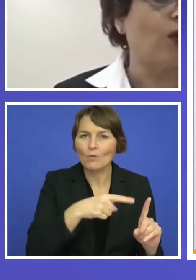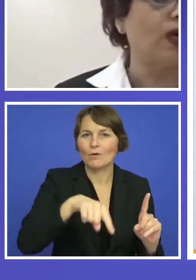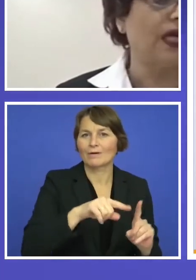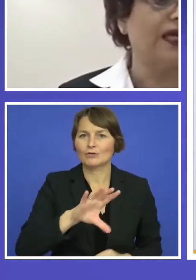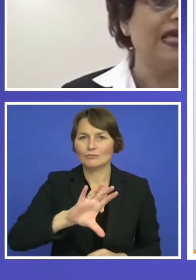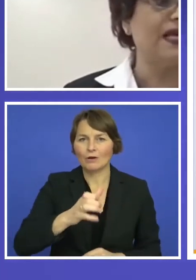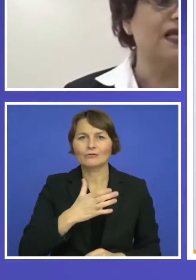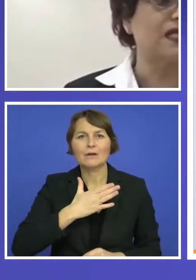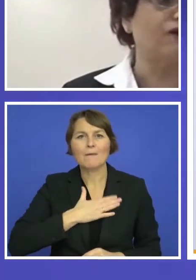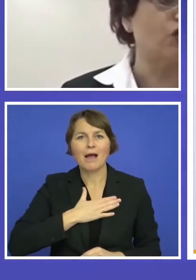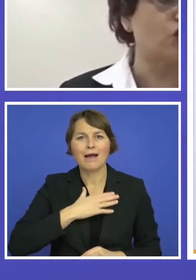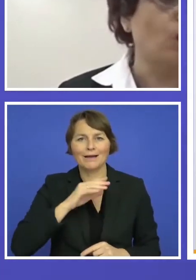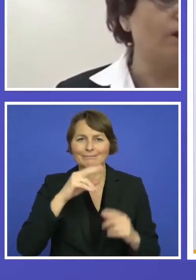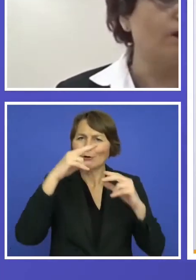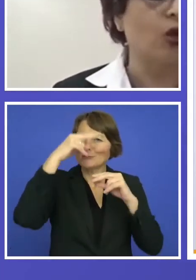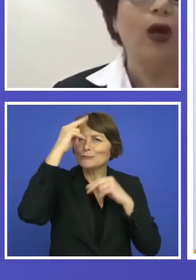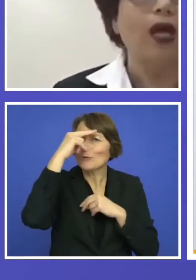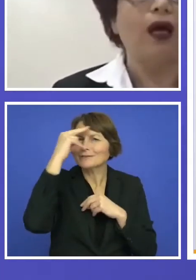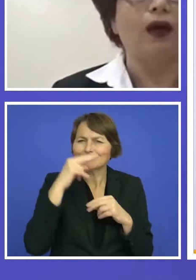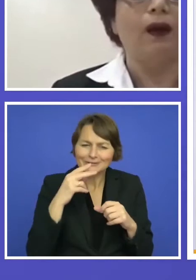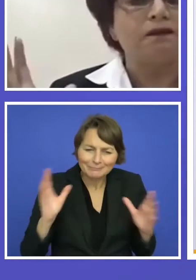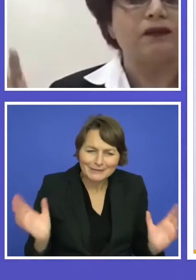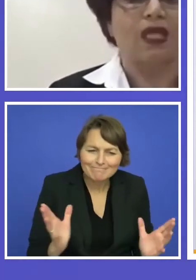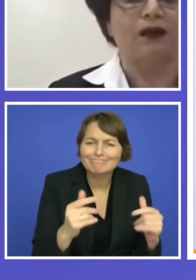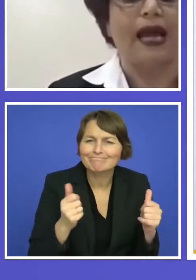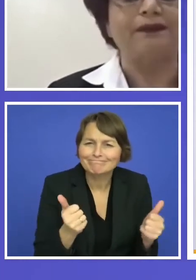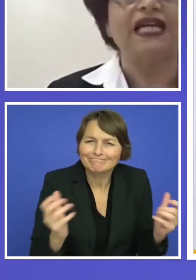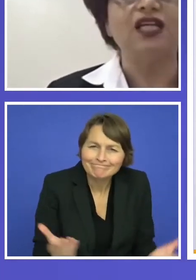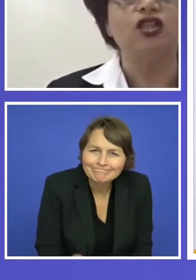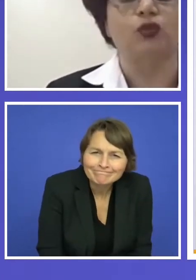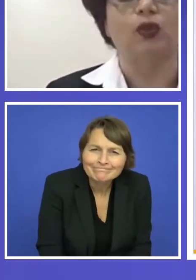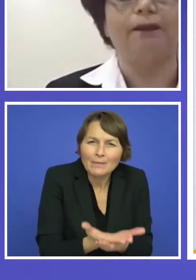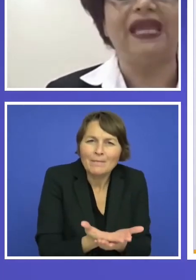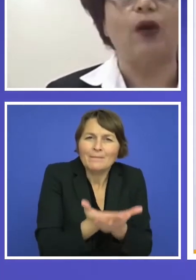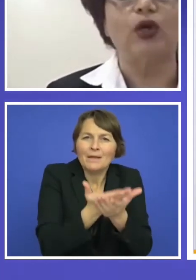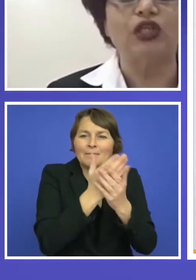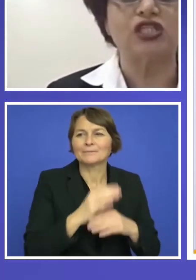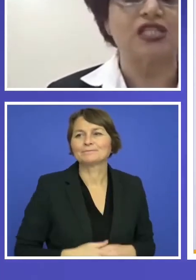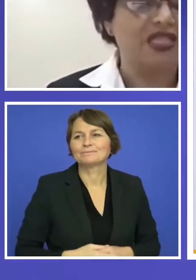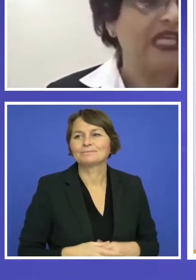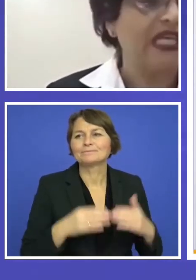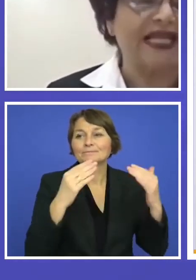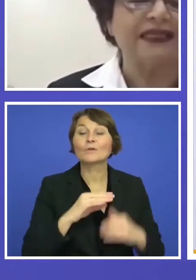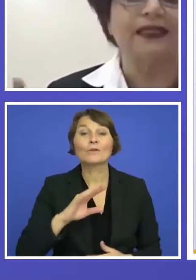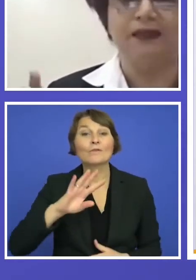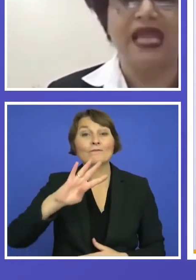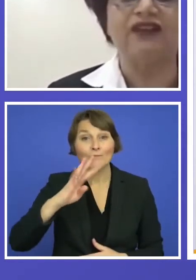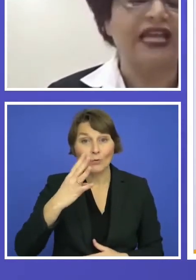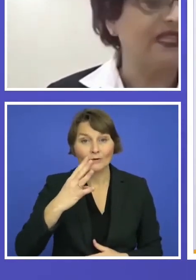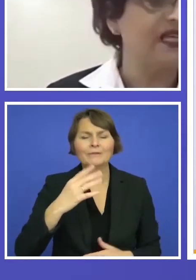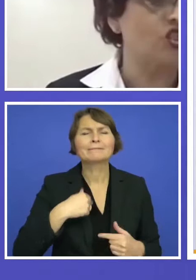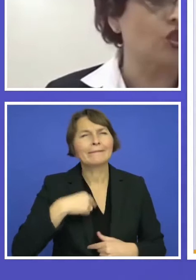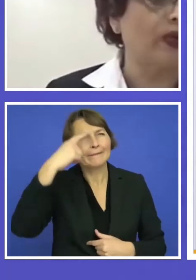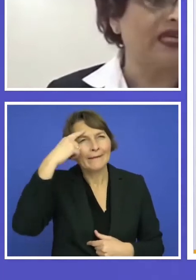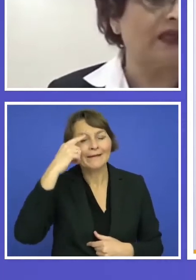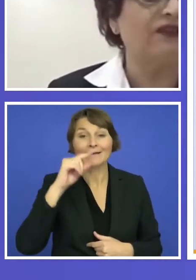number 4, eagles love the storm. So I'm trying to make our nurses think and behave